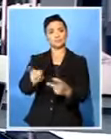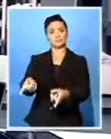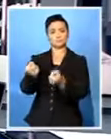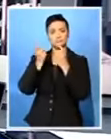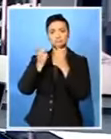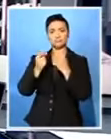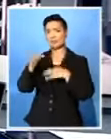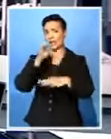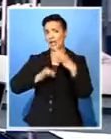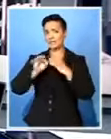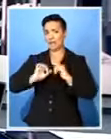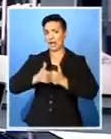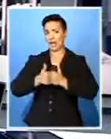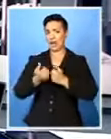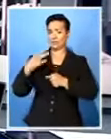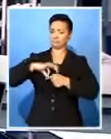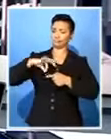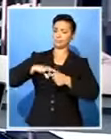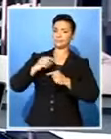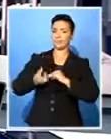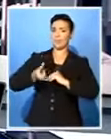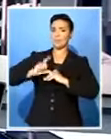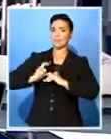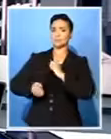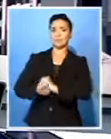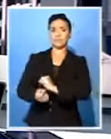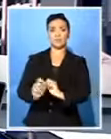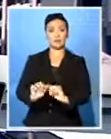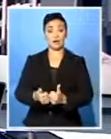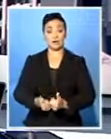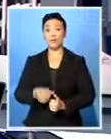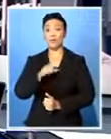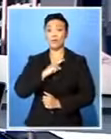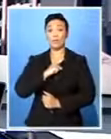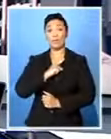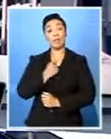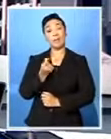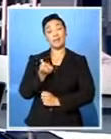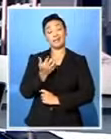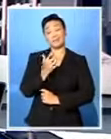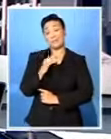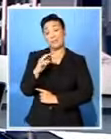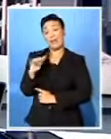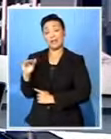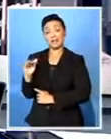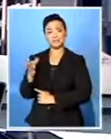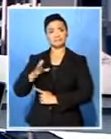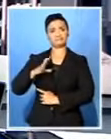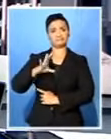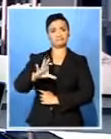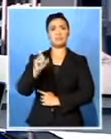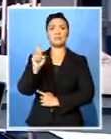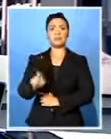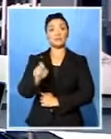Officer Hlaudi Motsoeneng and former Chief Financial Officer James Aguma to repay millions of rand or face legal